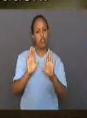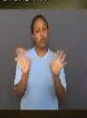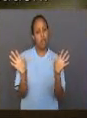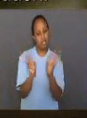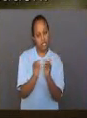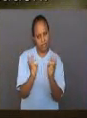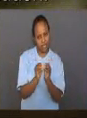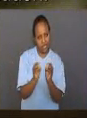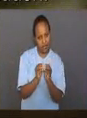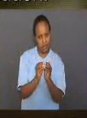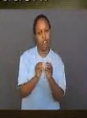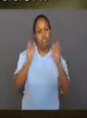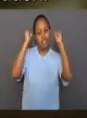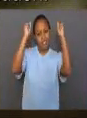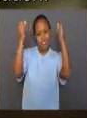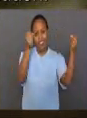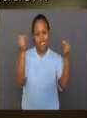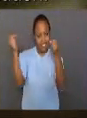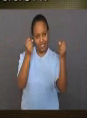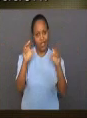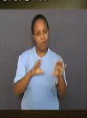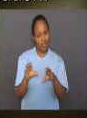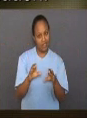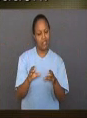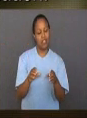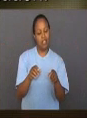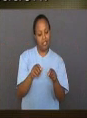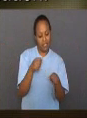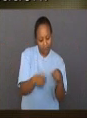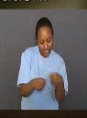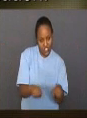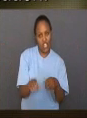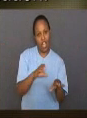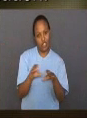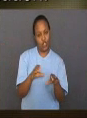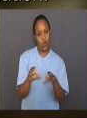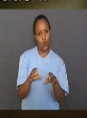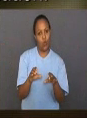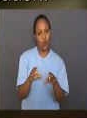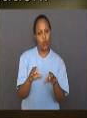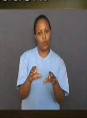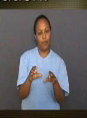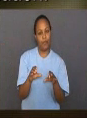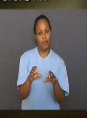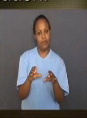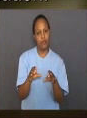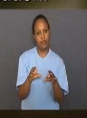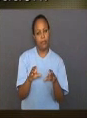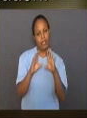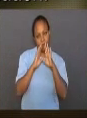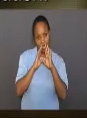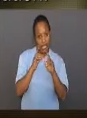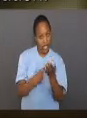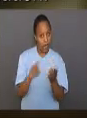assemble, demonstrate, and petition so long as it is done in a